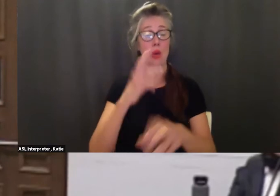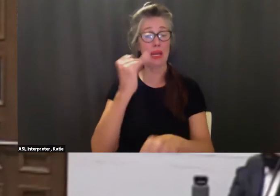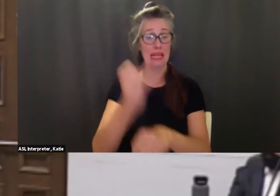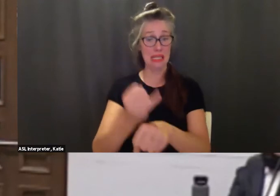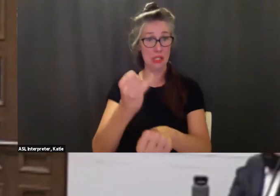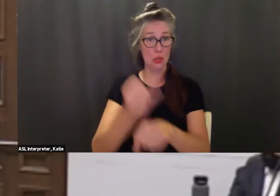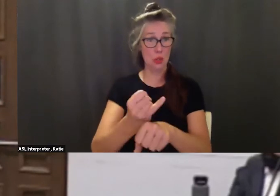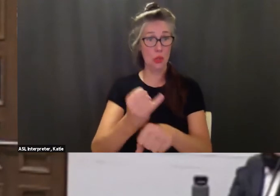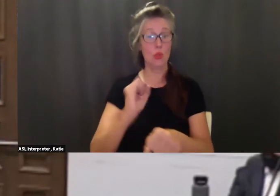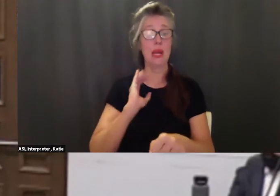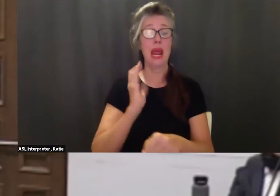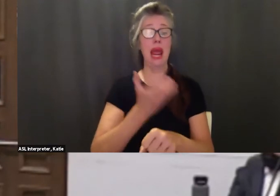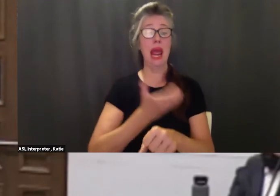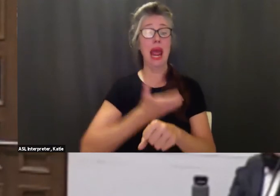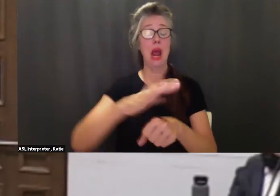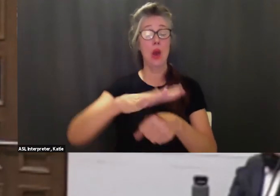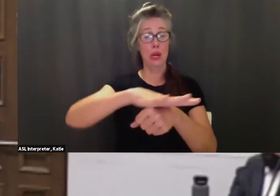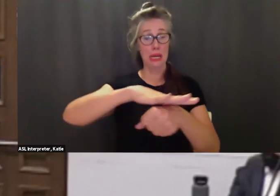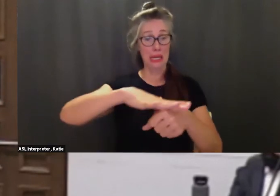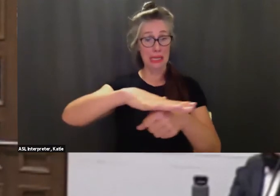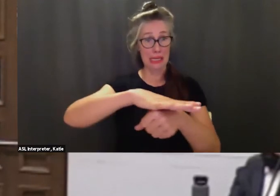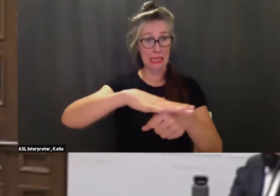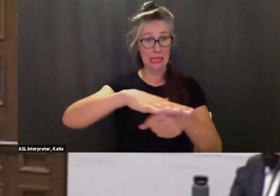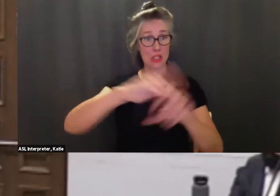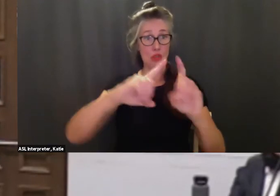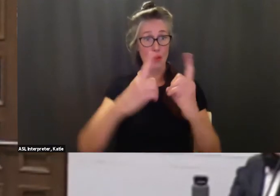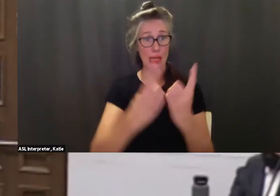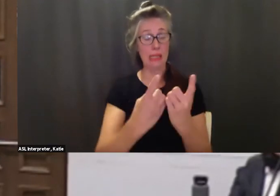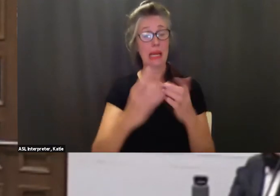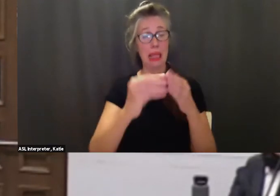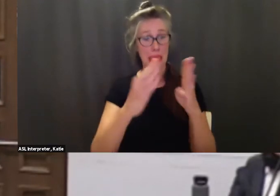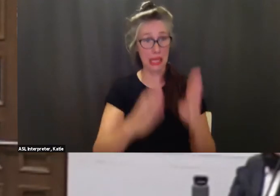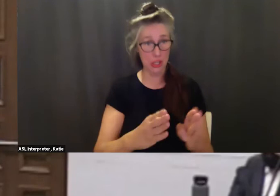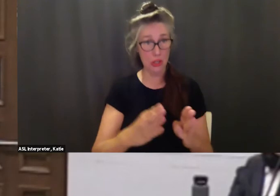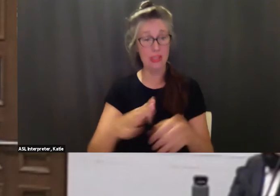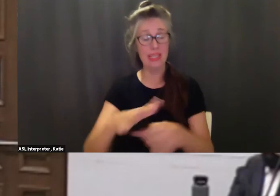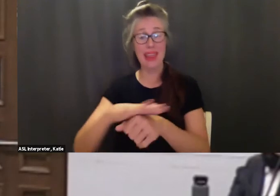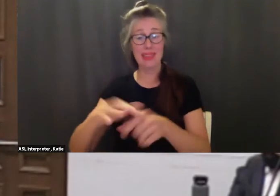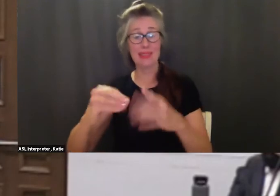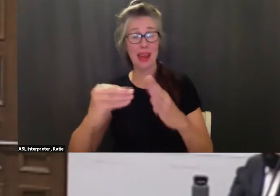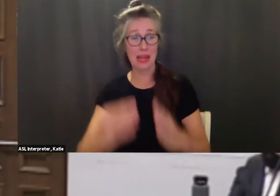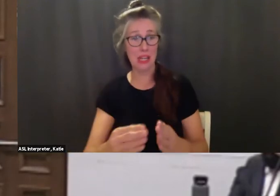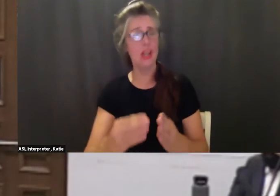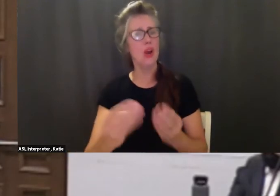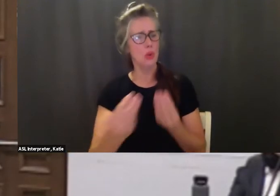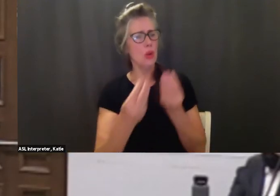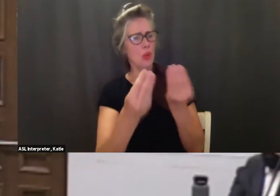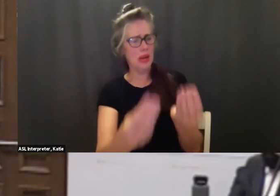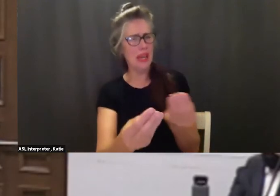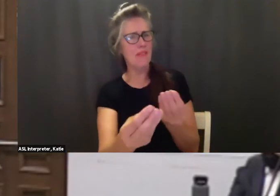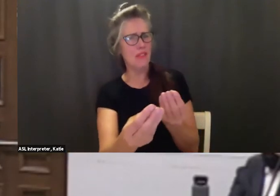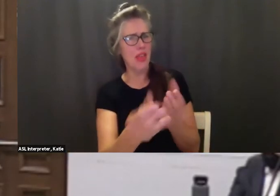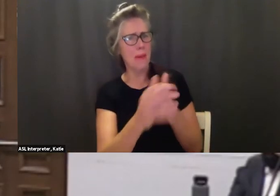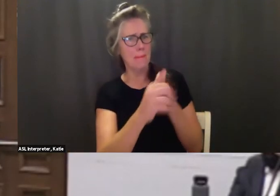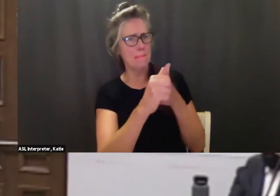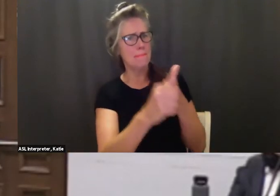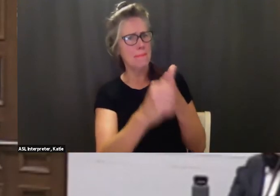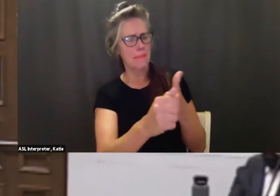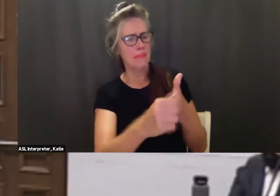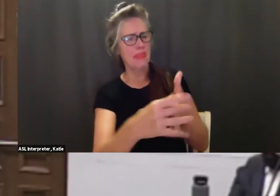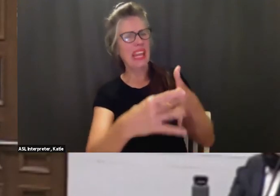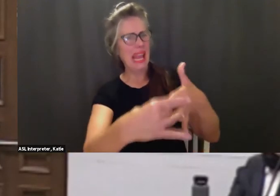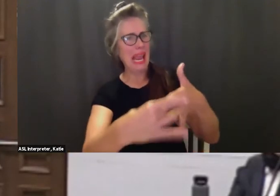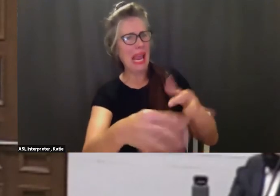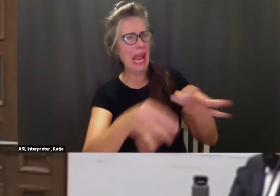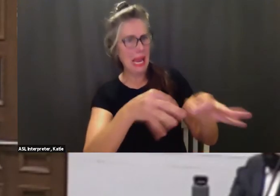and site leaders will be provided with guidance around these action plans, so that there's continuity,